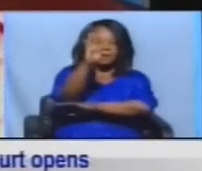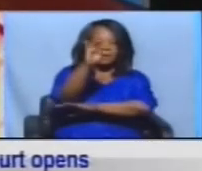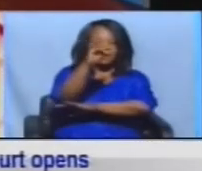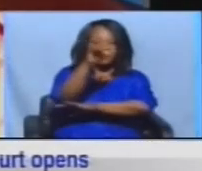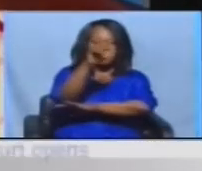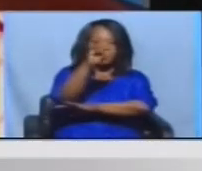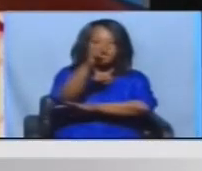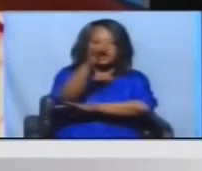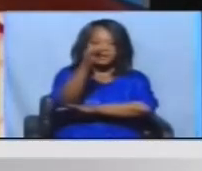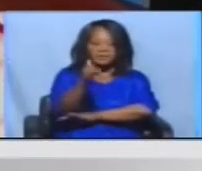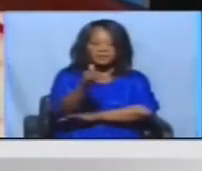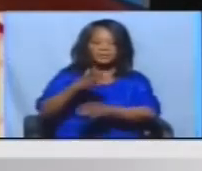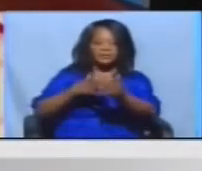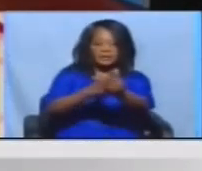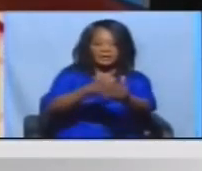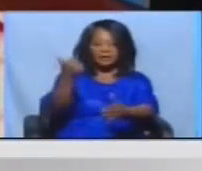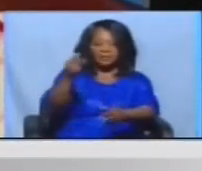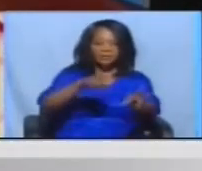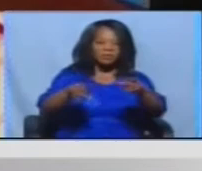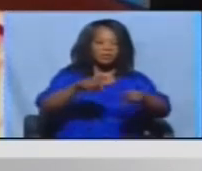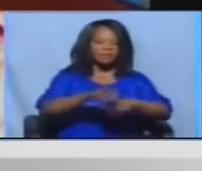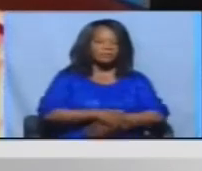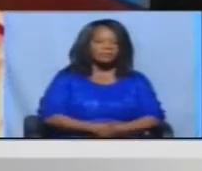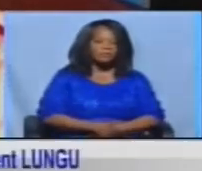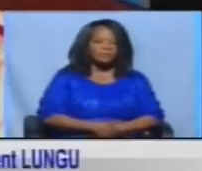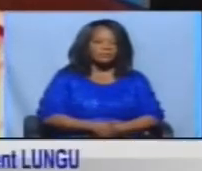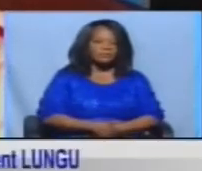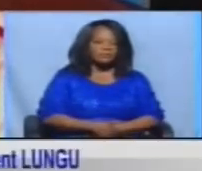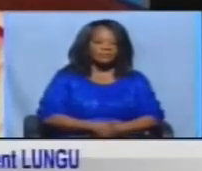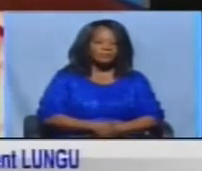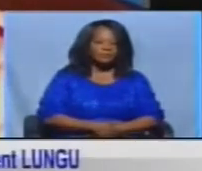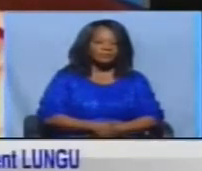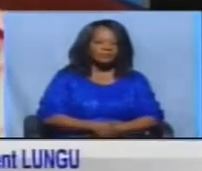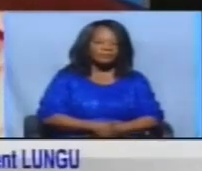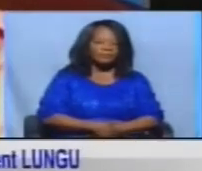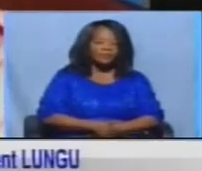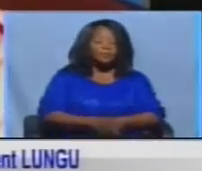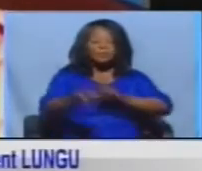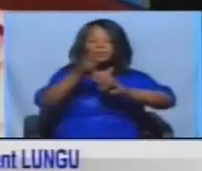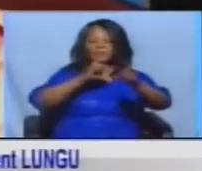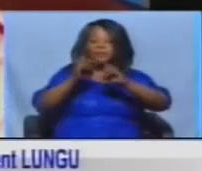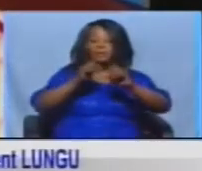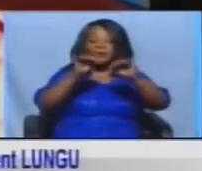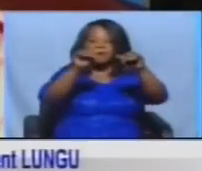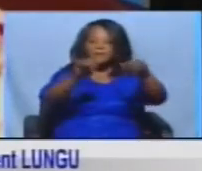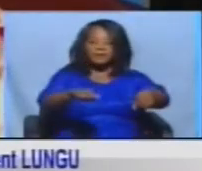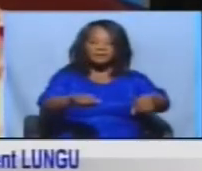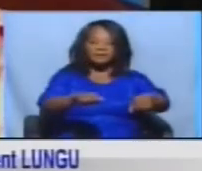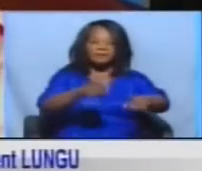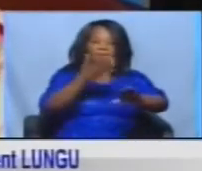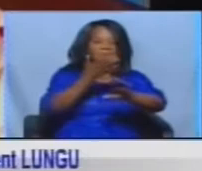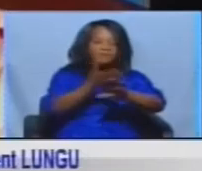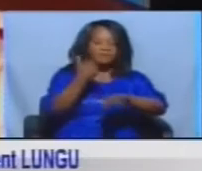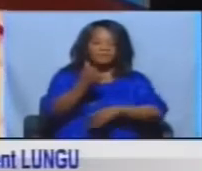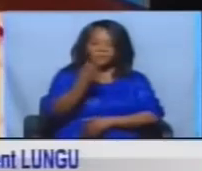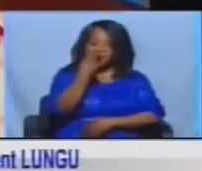to lead others? Or do we talk about ability before we look at an individual